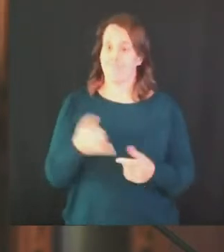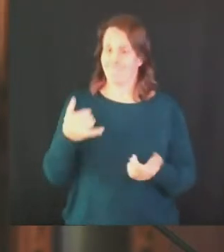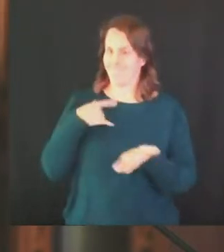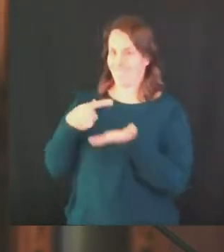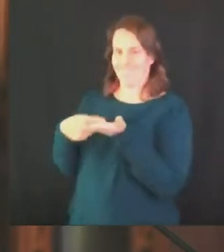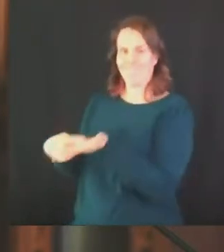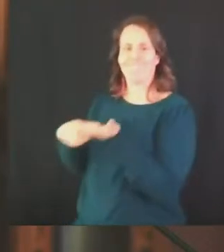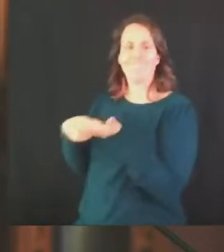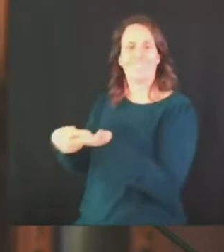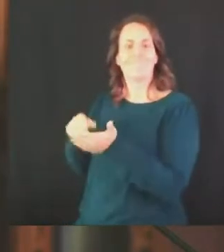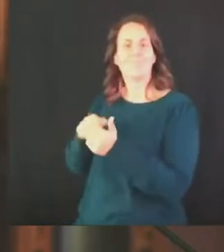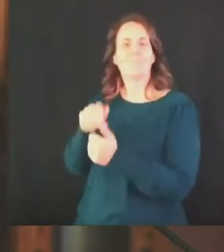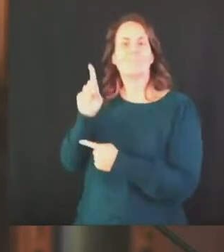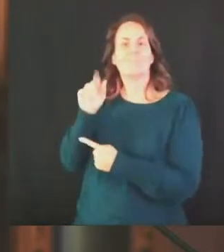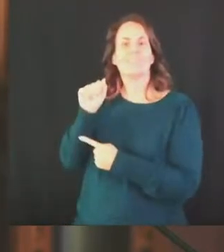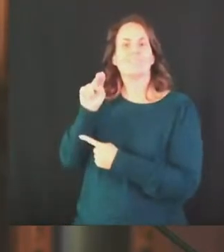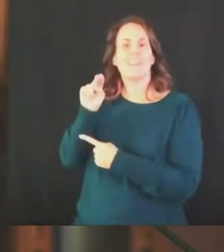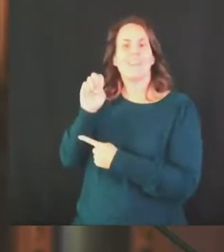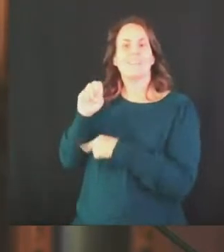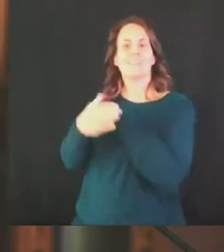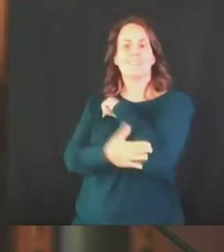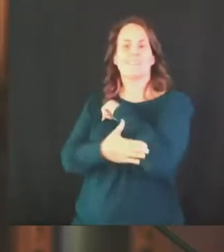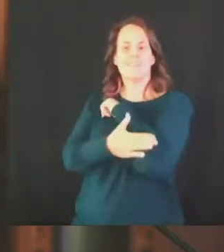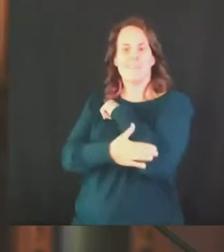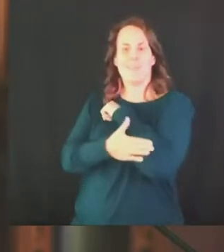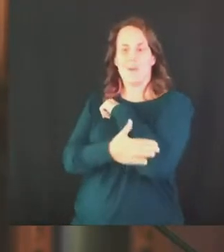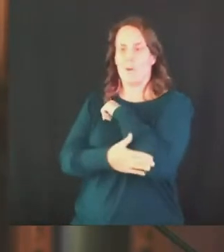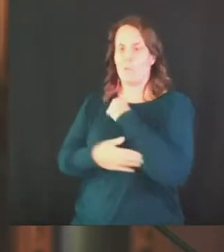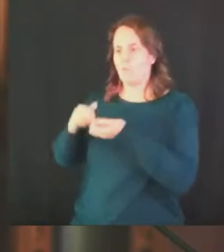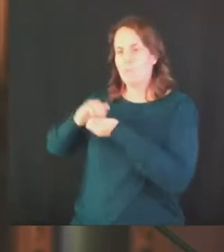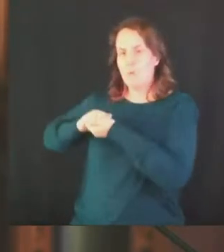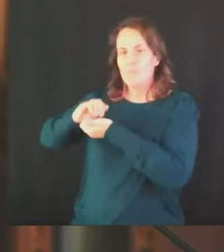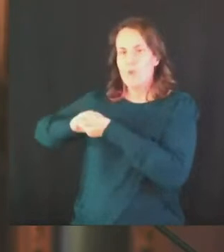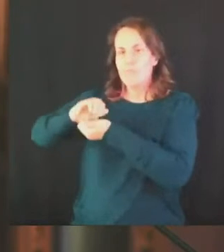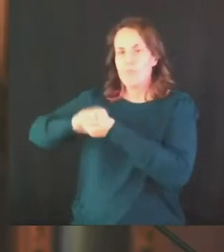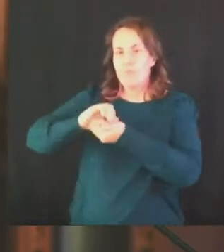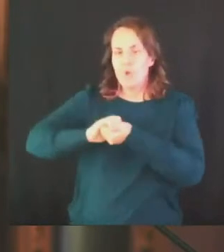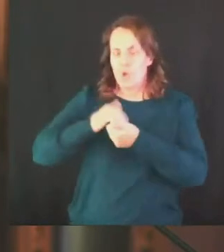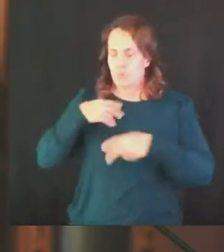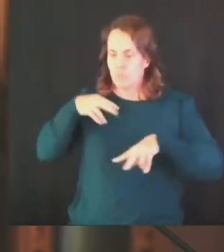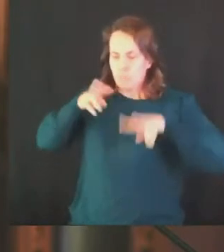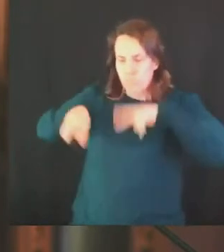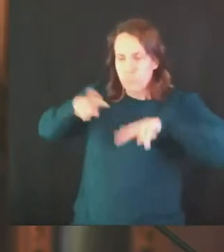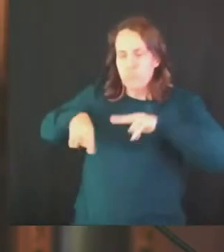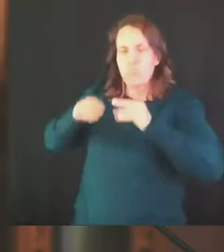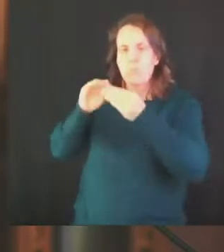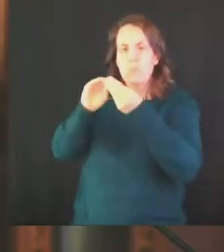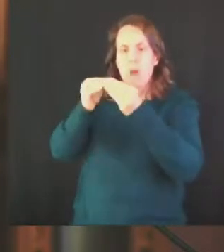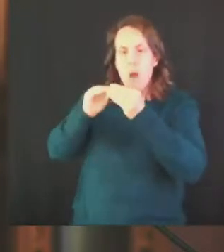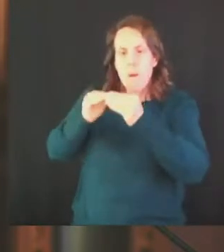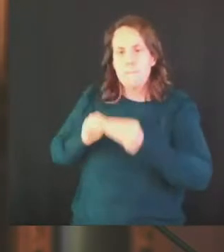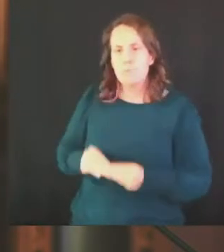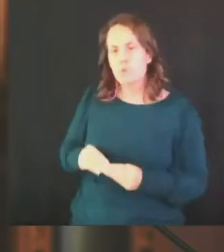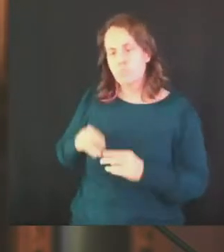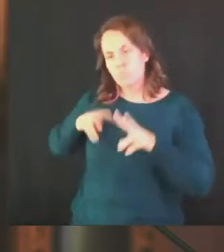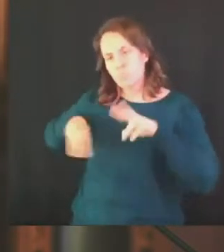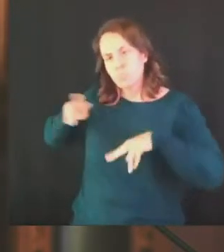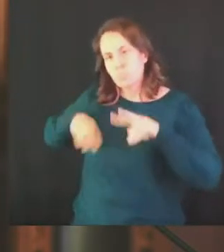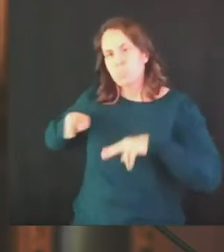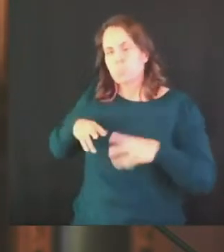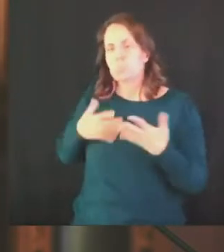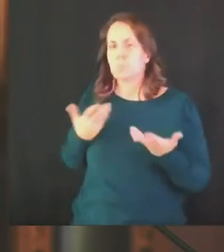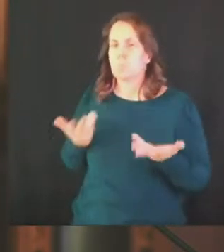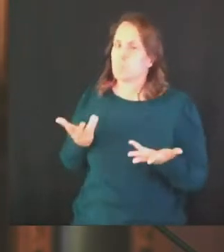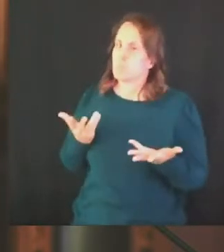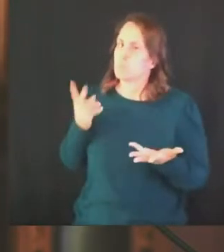assess, where we are, where we're headed, how surge capacity is being shared around the state in light of the situation